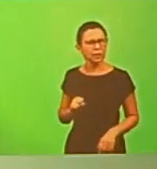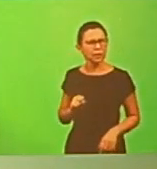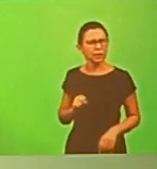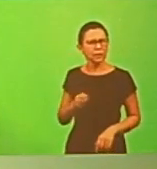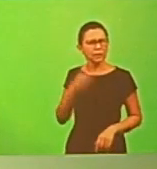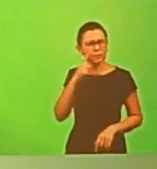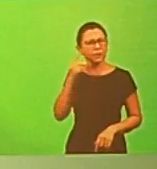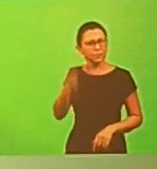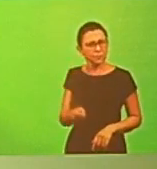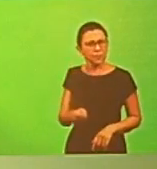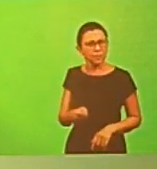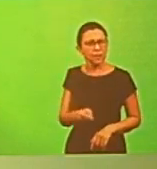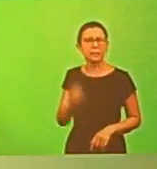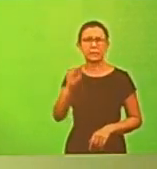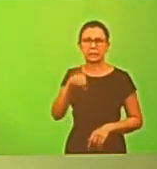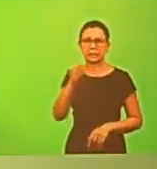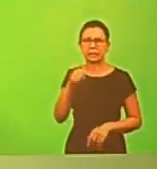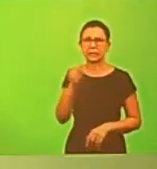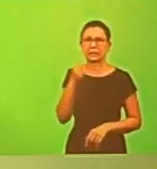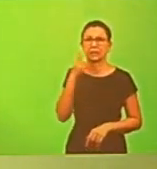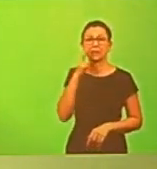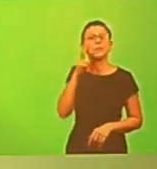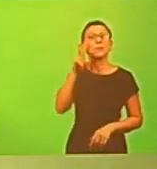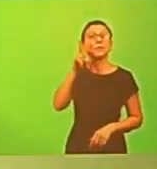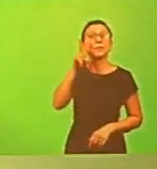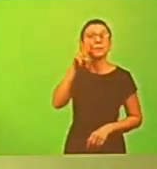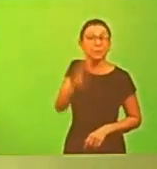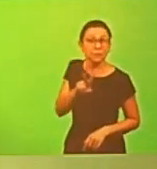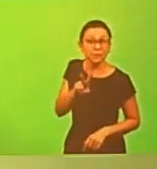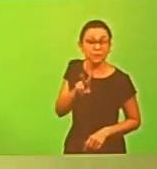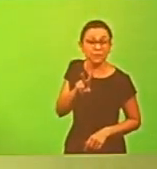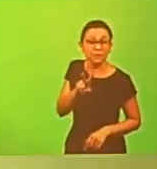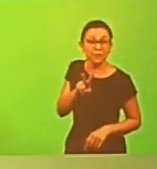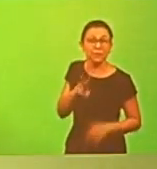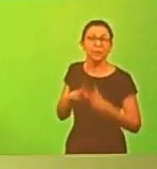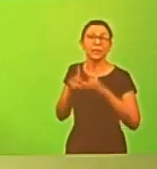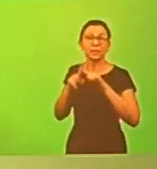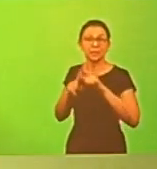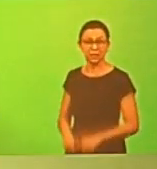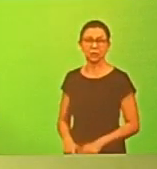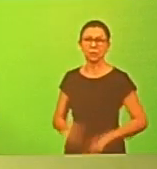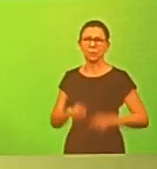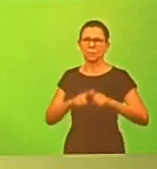hear the fourth trumpet. Yes, the church will hear the fourth trumpet.